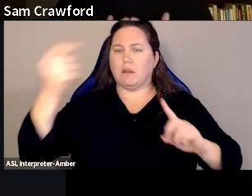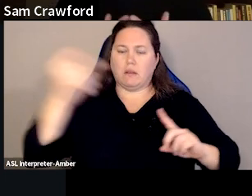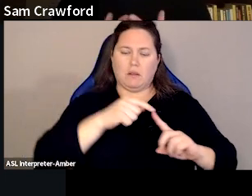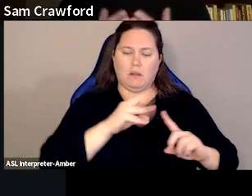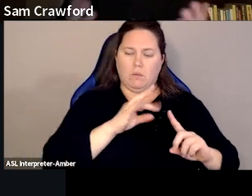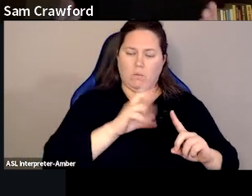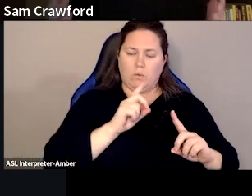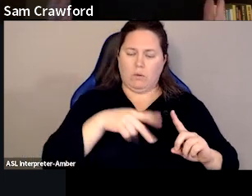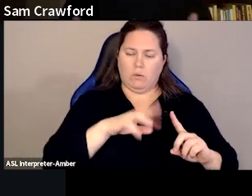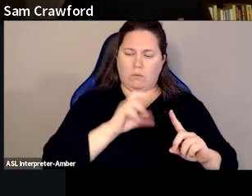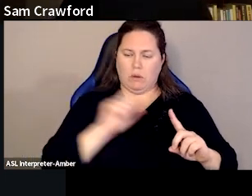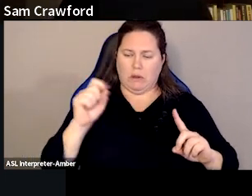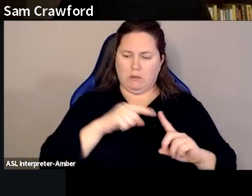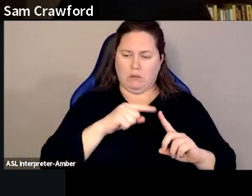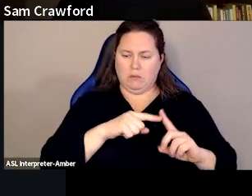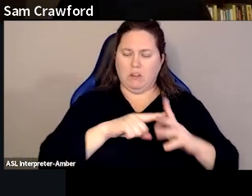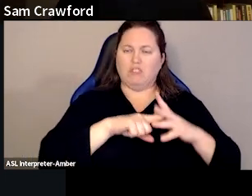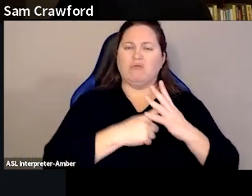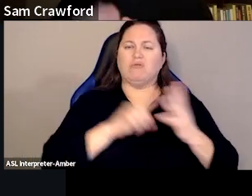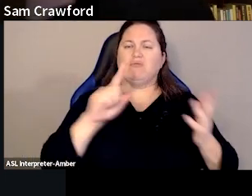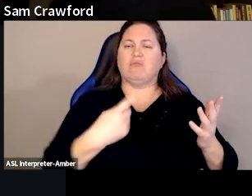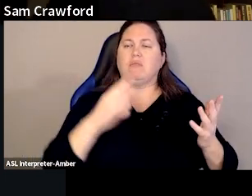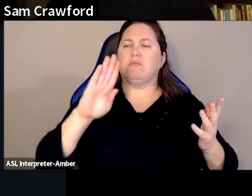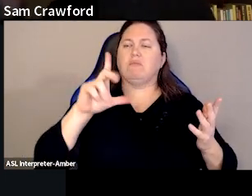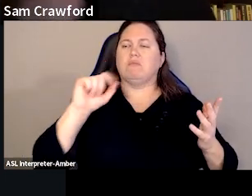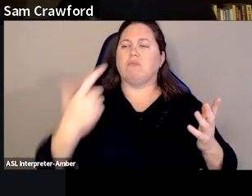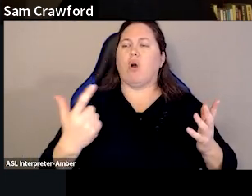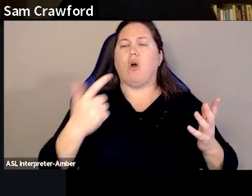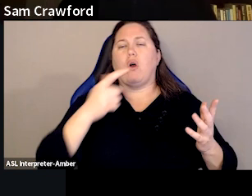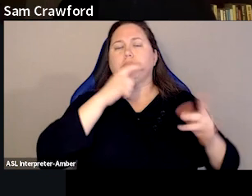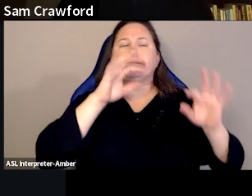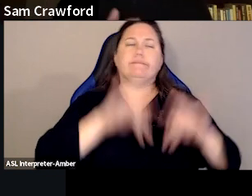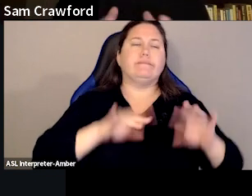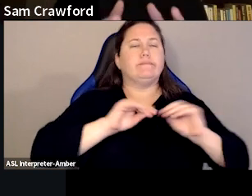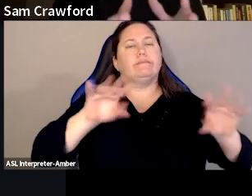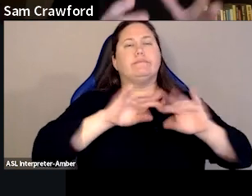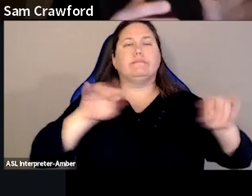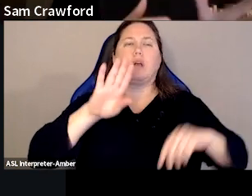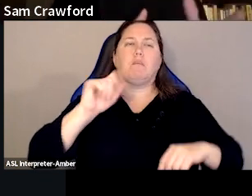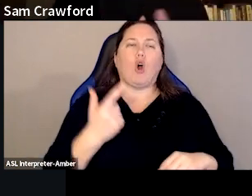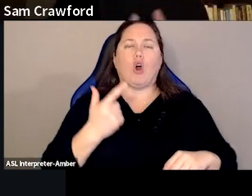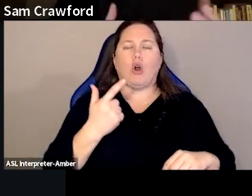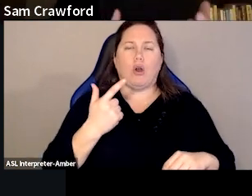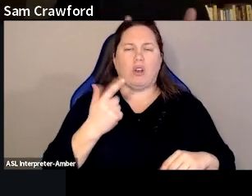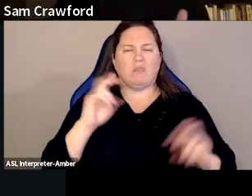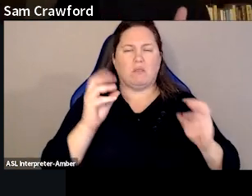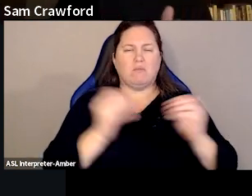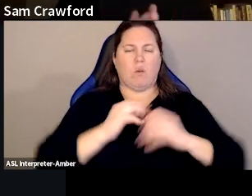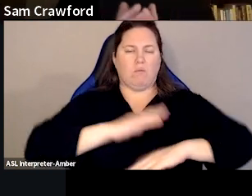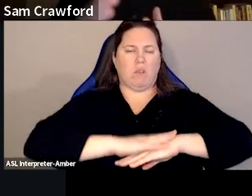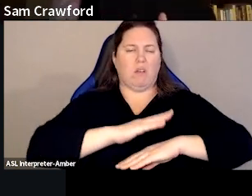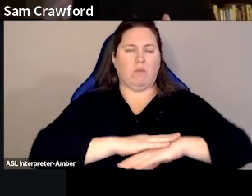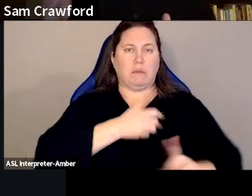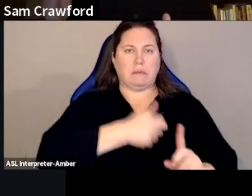it was originally just for bloggers who wanted to put out their blogs into the world, and it was more of just a platform and not a web builder.